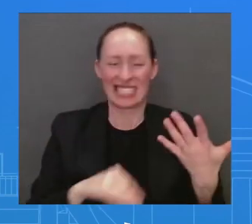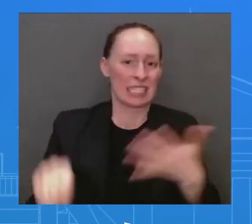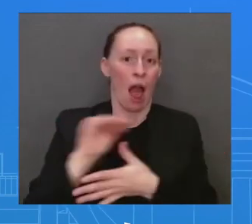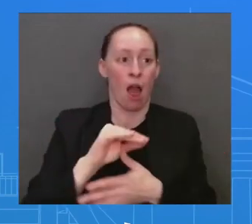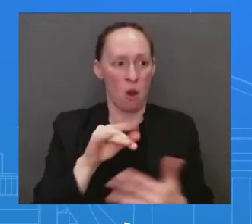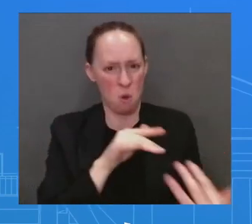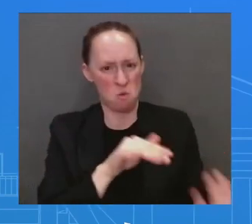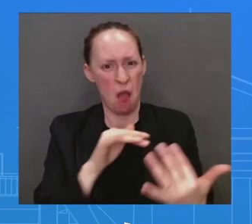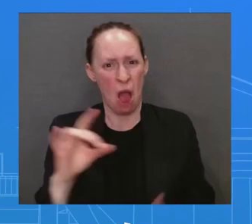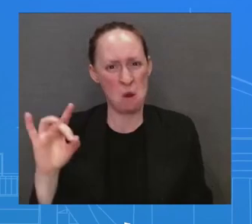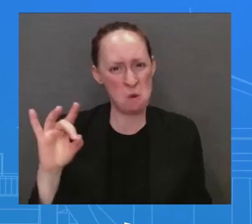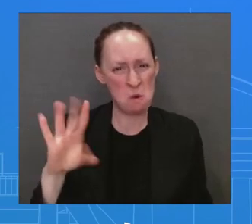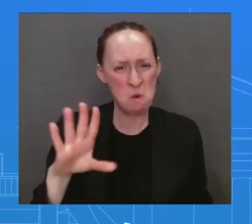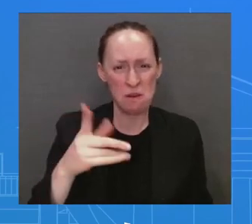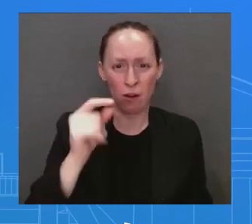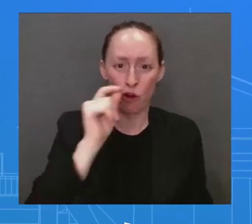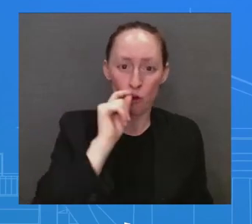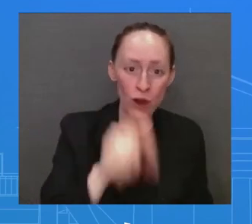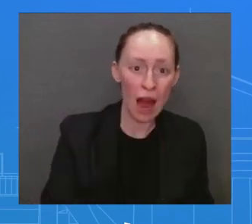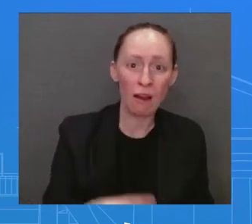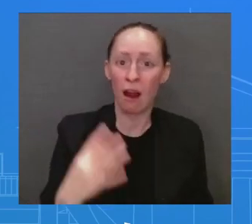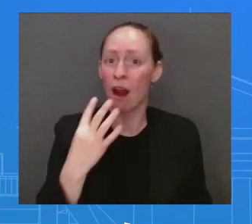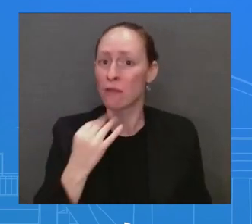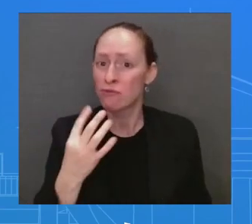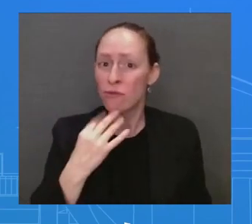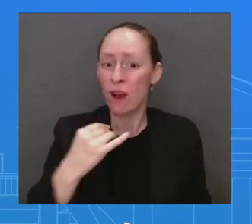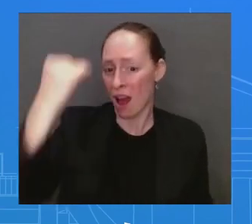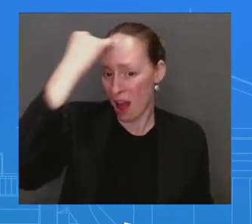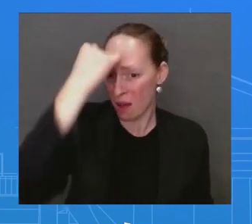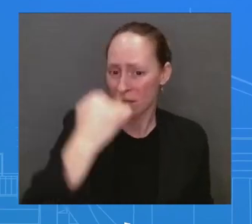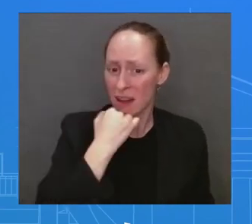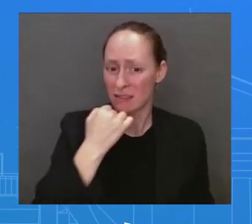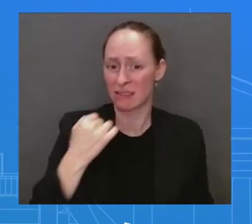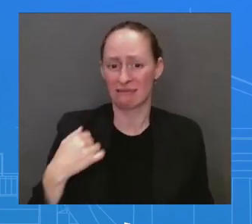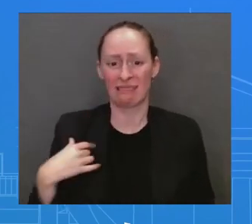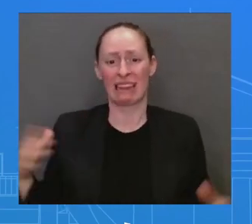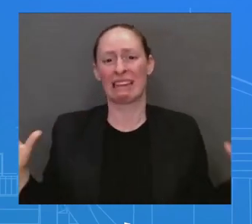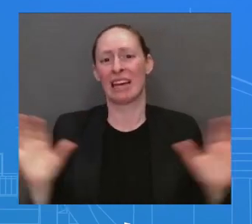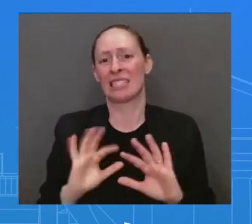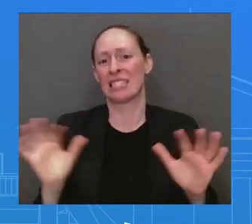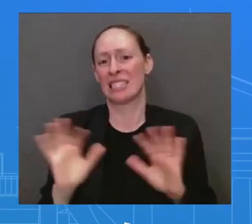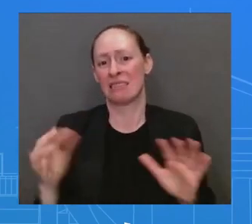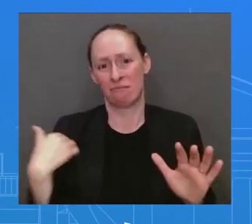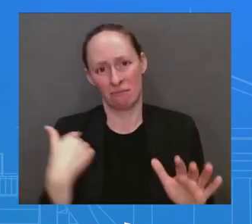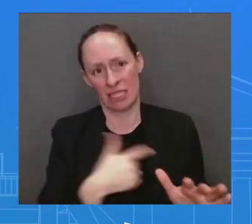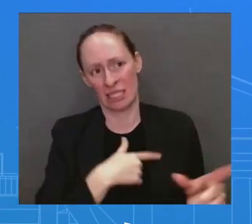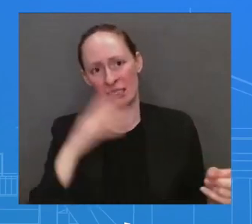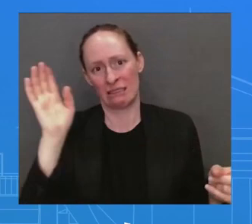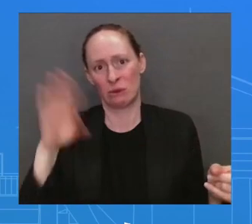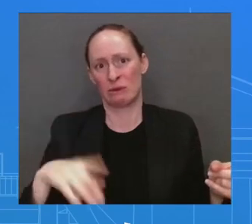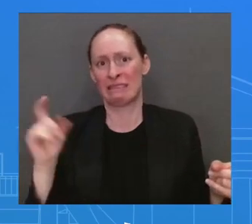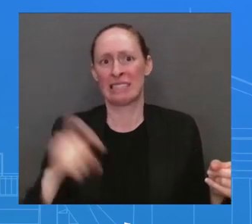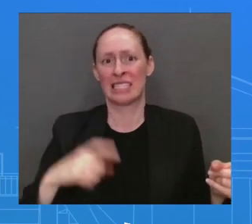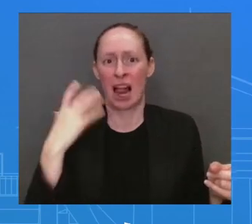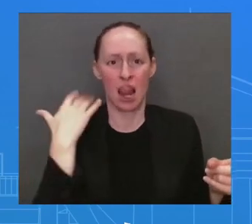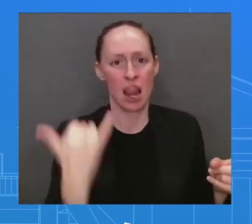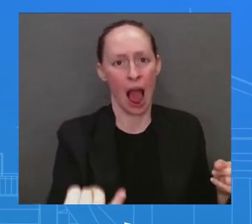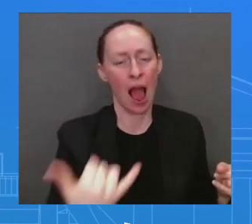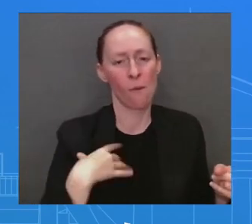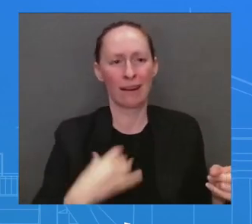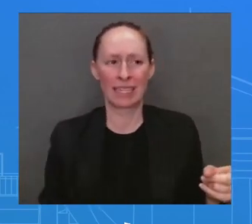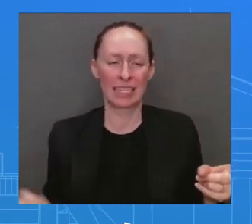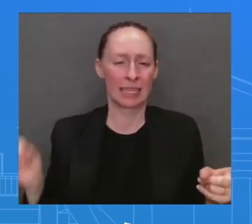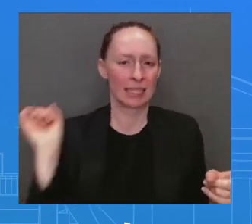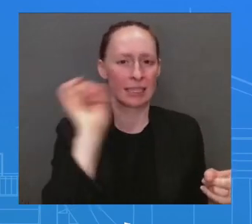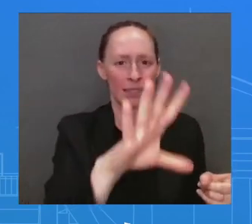happening with Israel and Hamas. We wanted to make sure that that we got out there as soon as possible. But the domestic